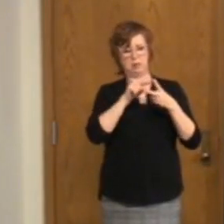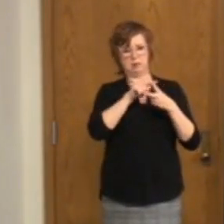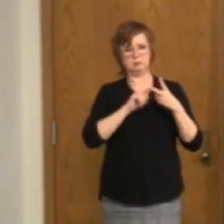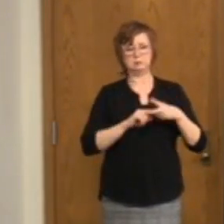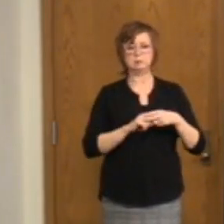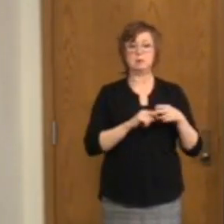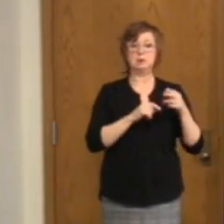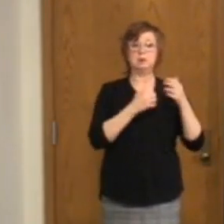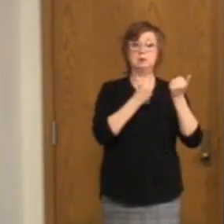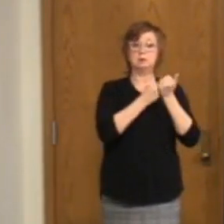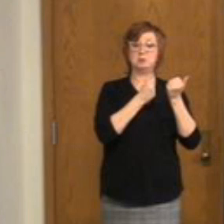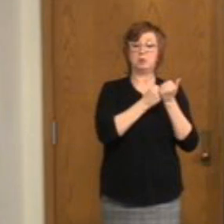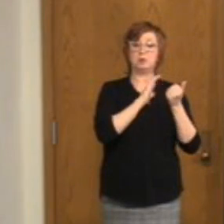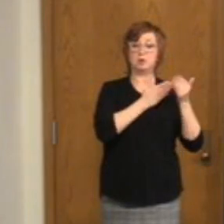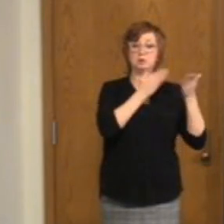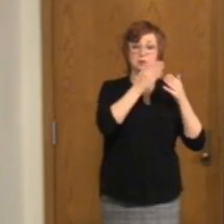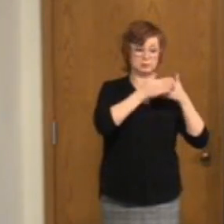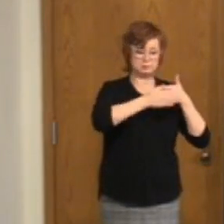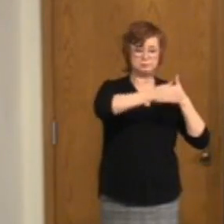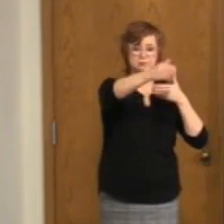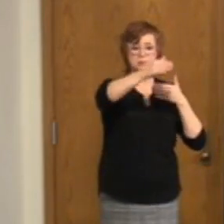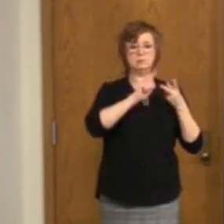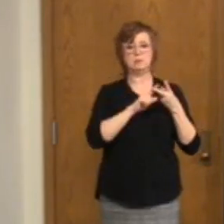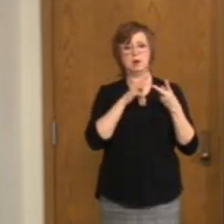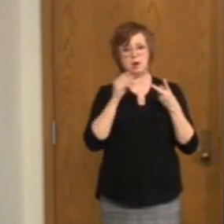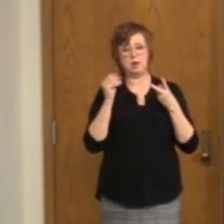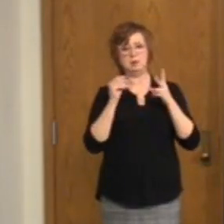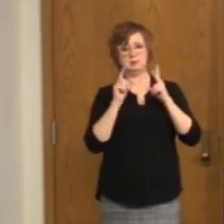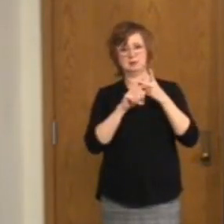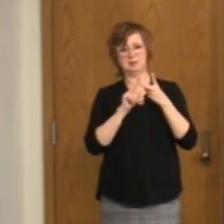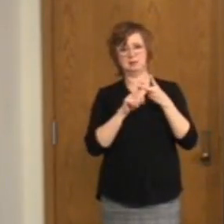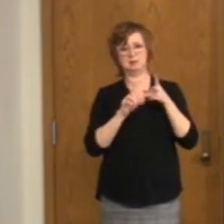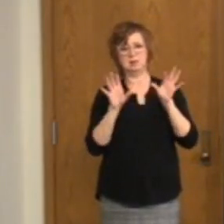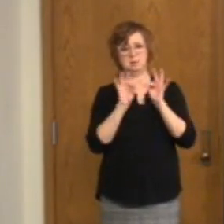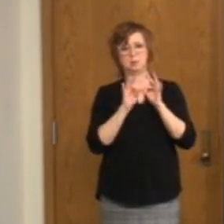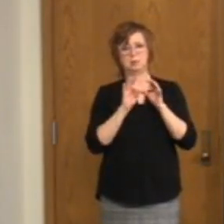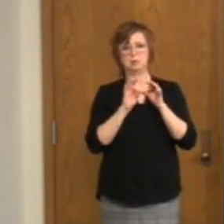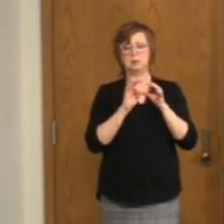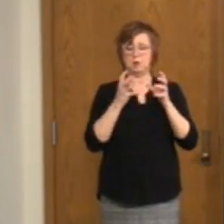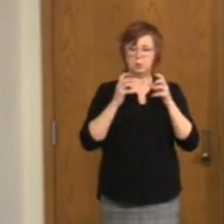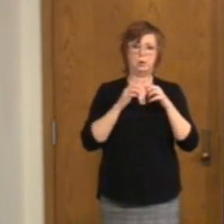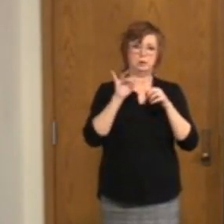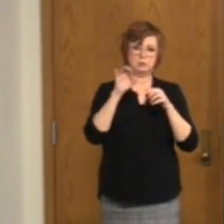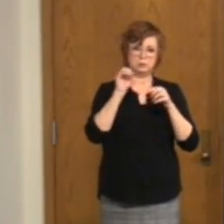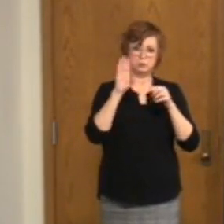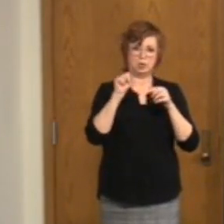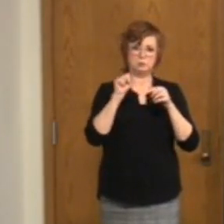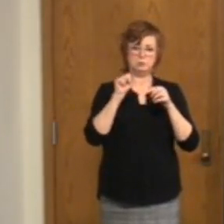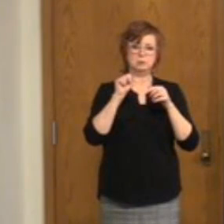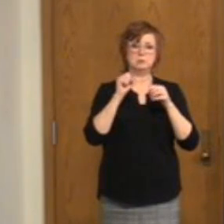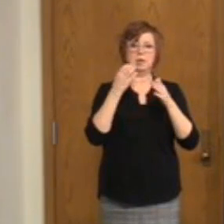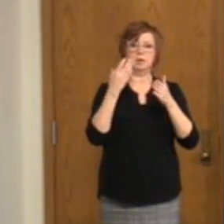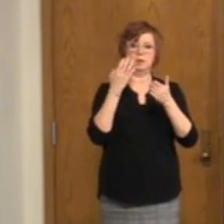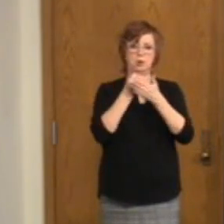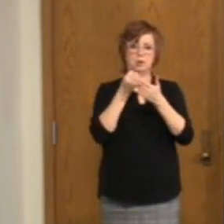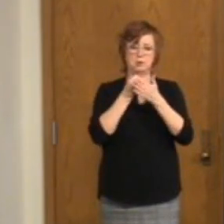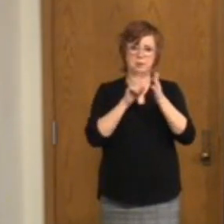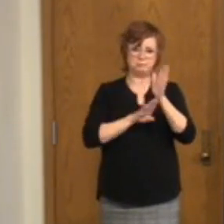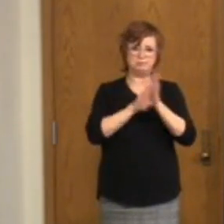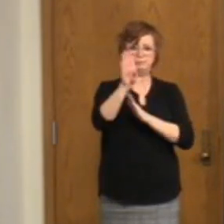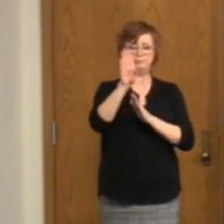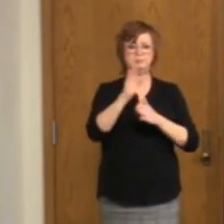the services that the people of this province expect, and we're going to support the full return of jobs and the economic